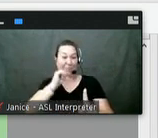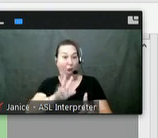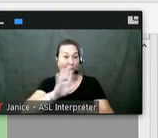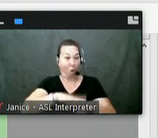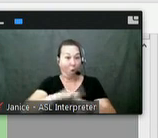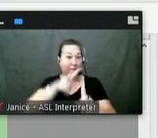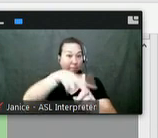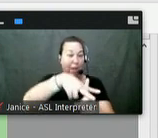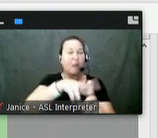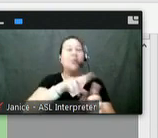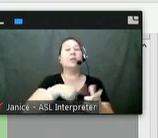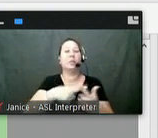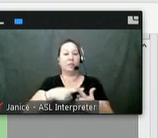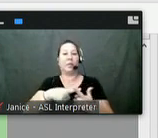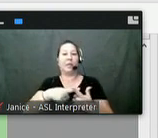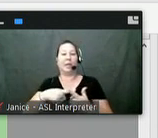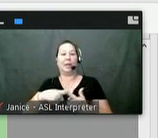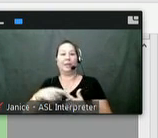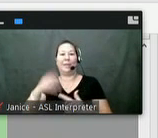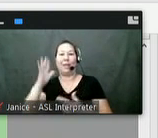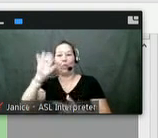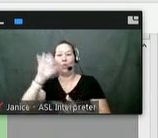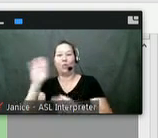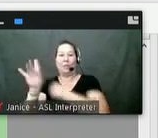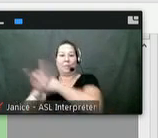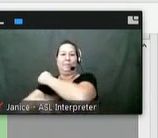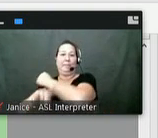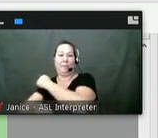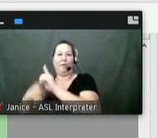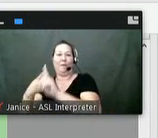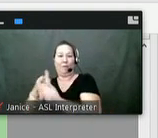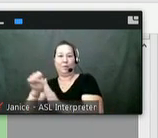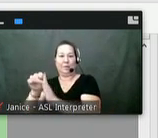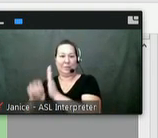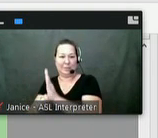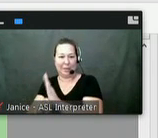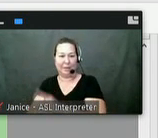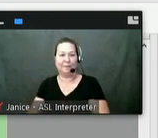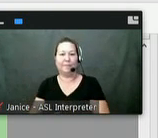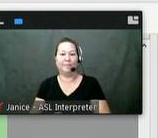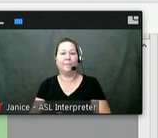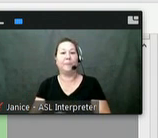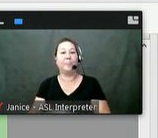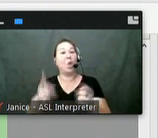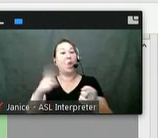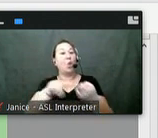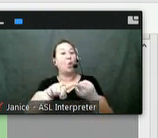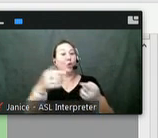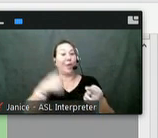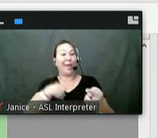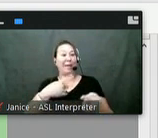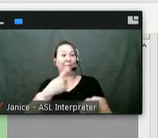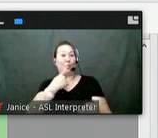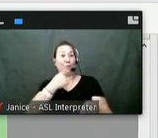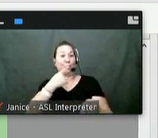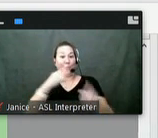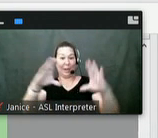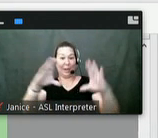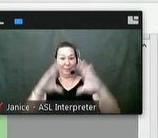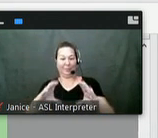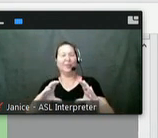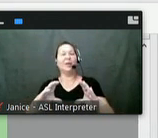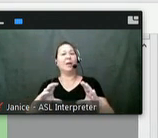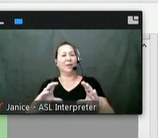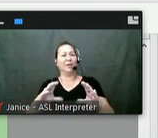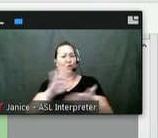the red tier, we move it up a little bit, Paul. Thank you. Once you get into the red tier, districts have greater flexibility. They